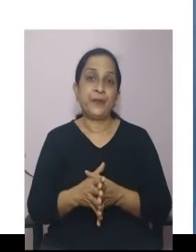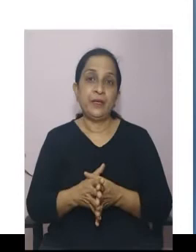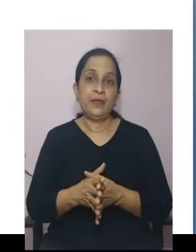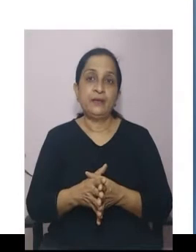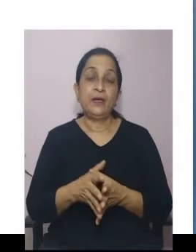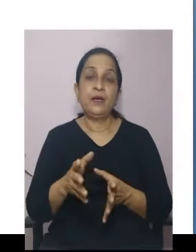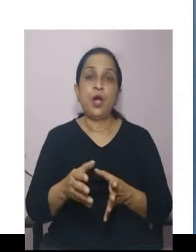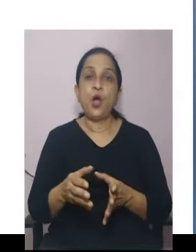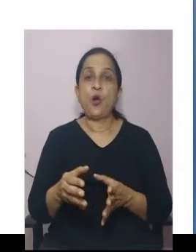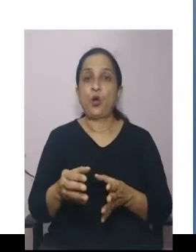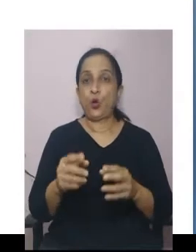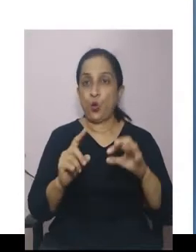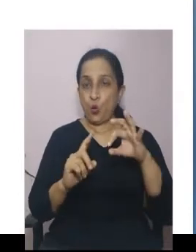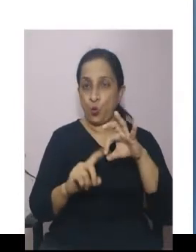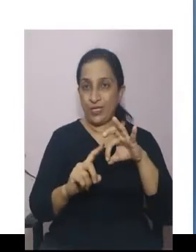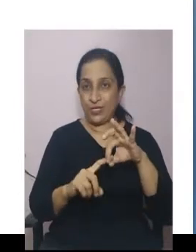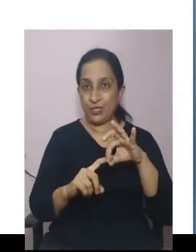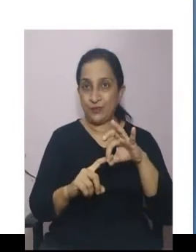two